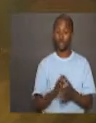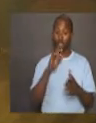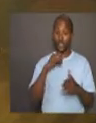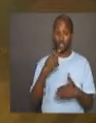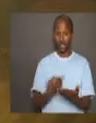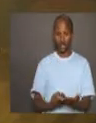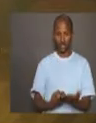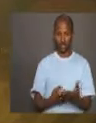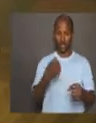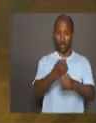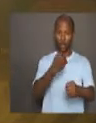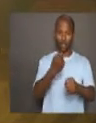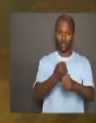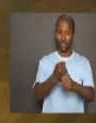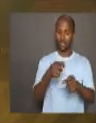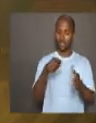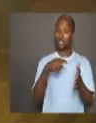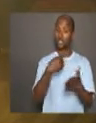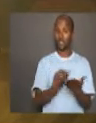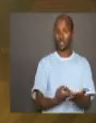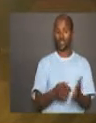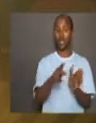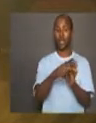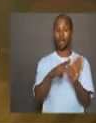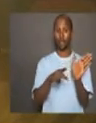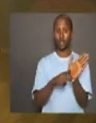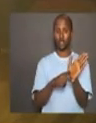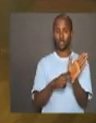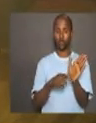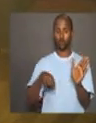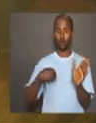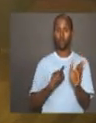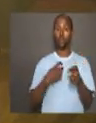Let us apply this principle to our problem.